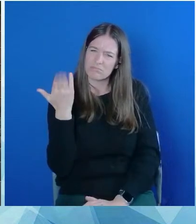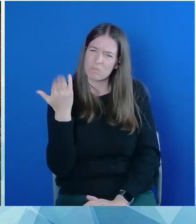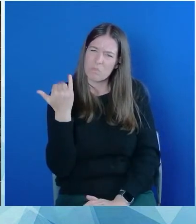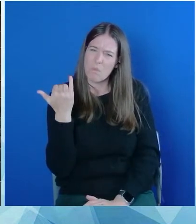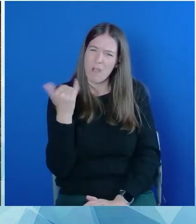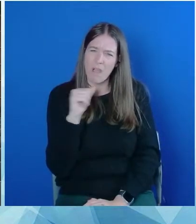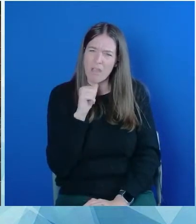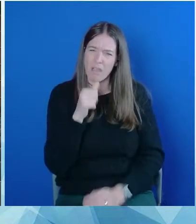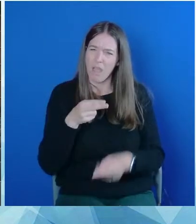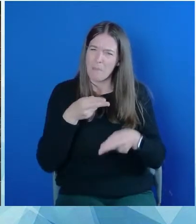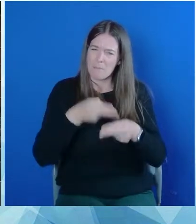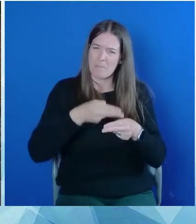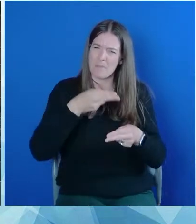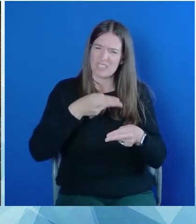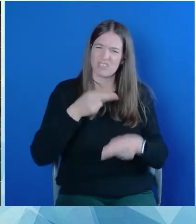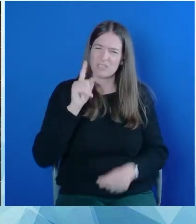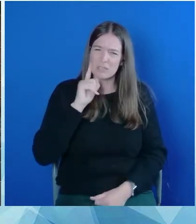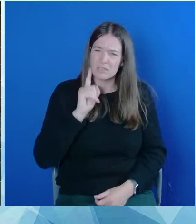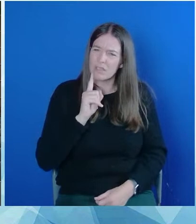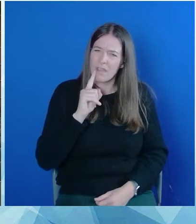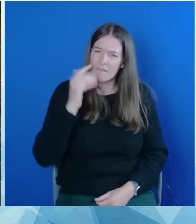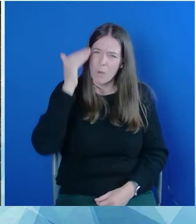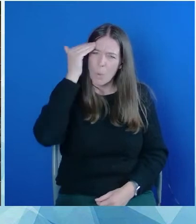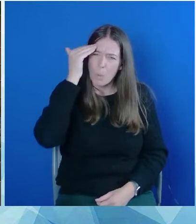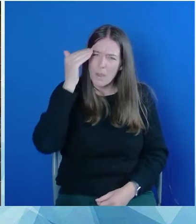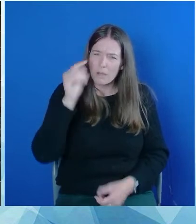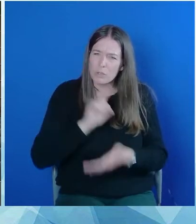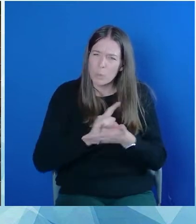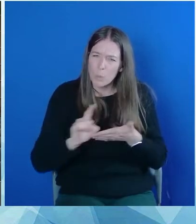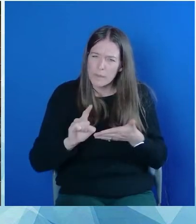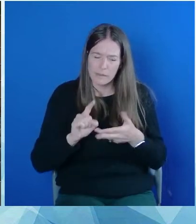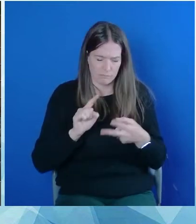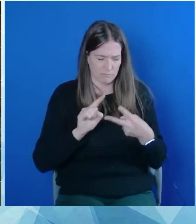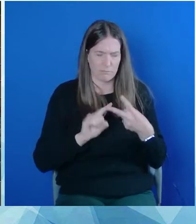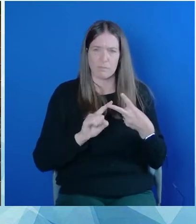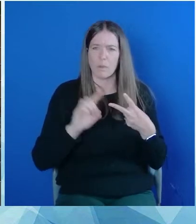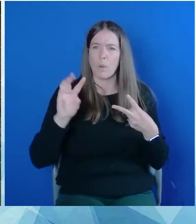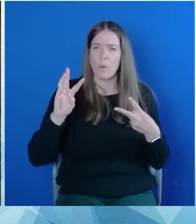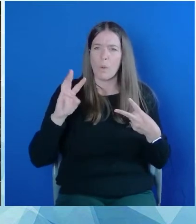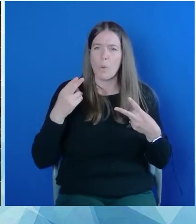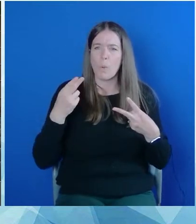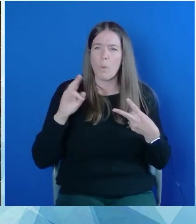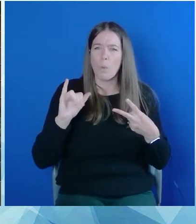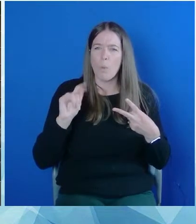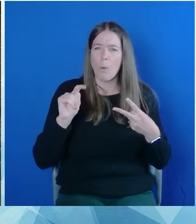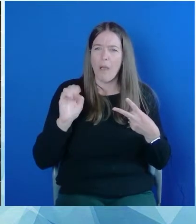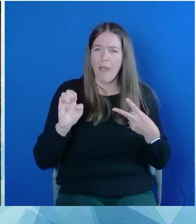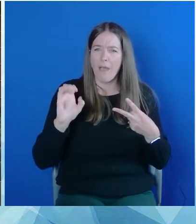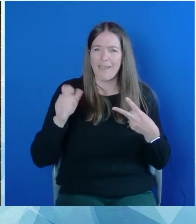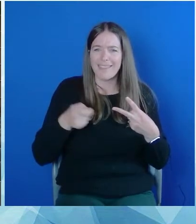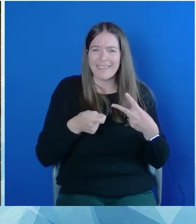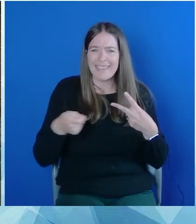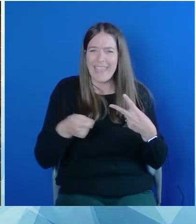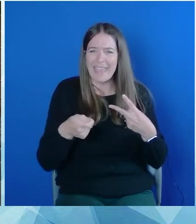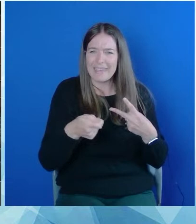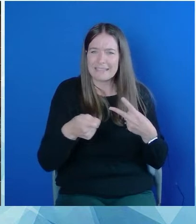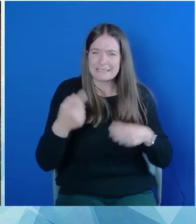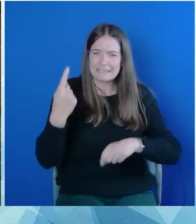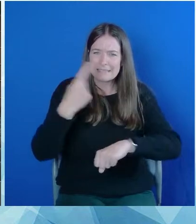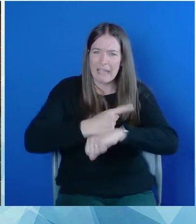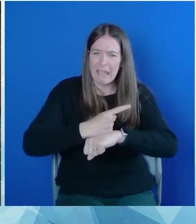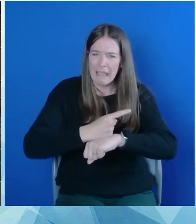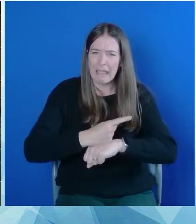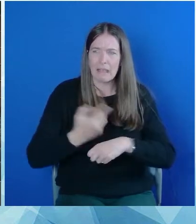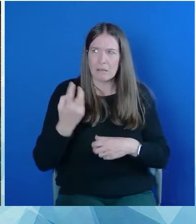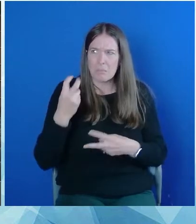that. There's no mention of White Cane Day. There's no awareness for blind or visually impaired.